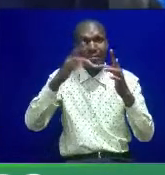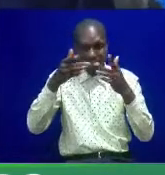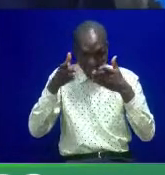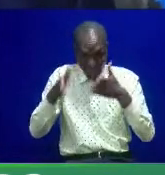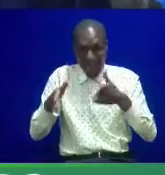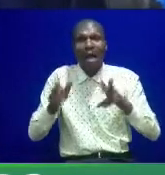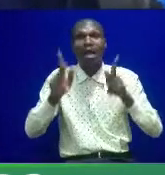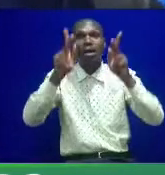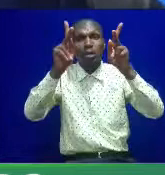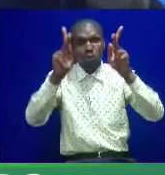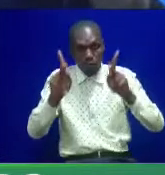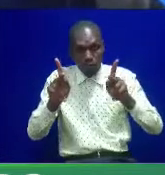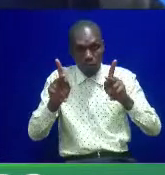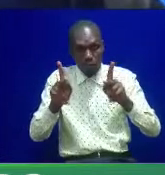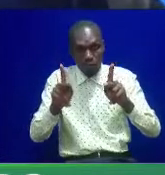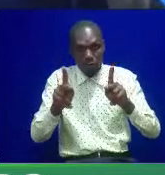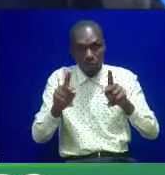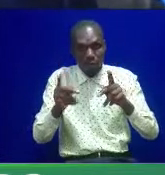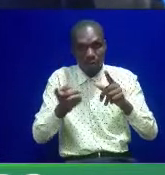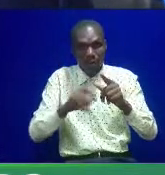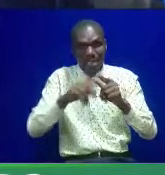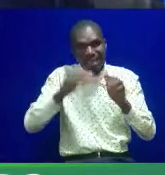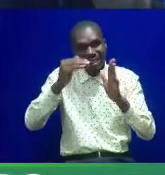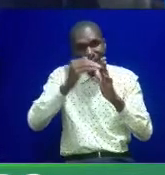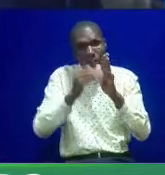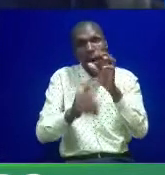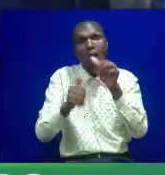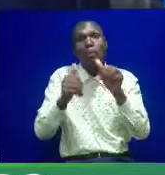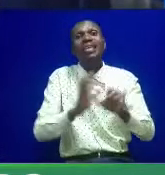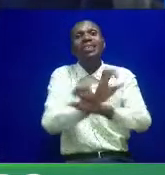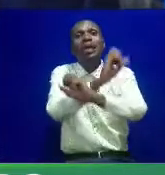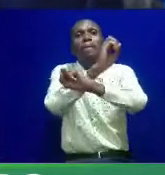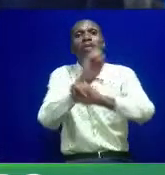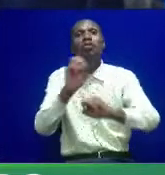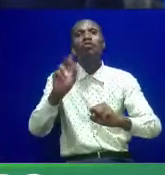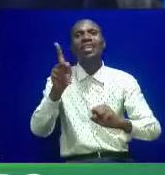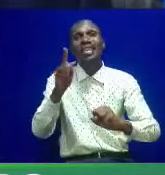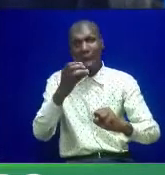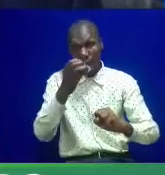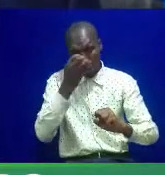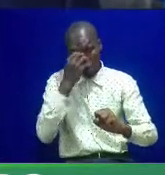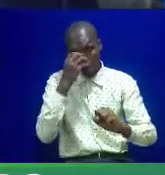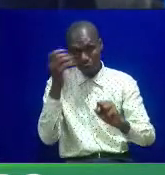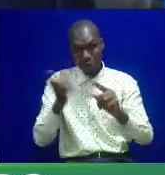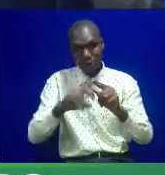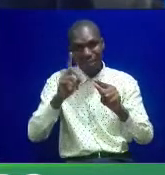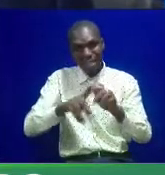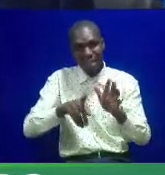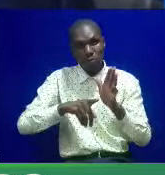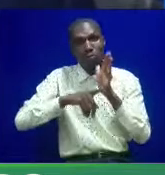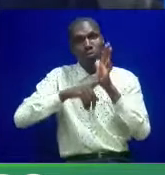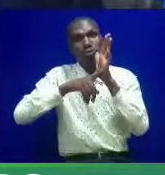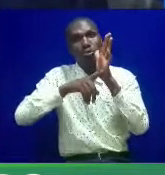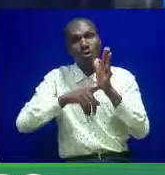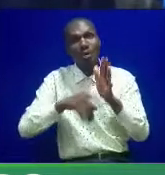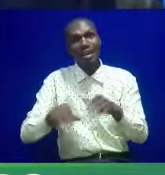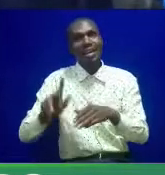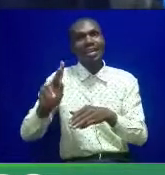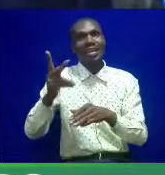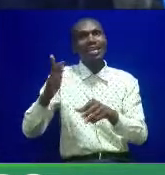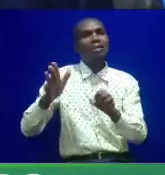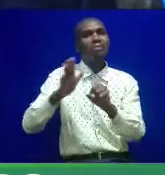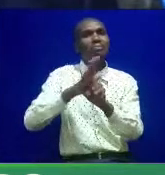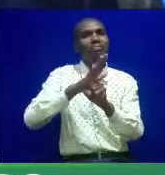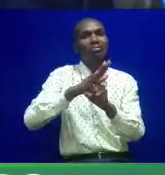ahero an initiative ye president yeto William Samoei Ruto yoko make sure Kenya yonsi